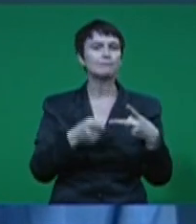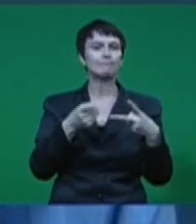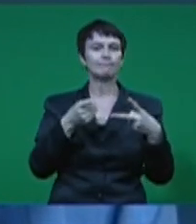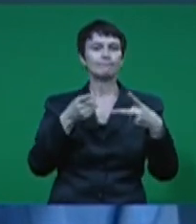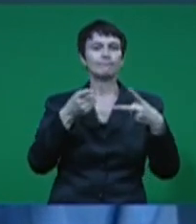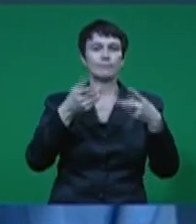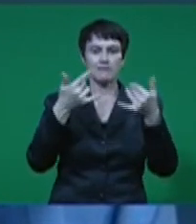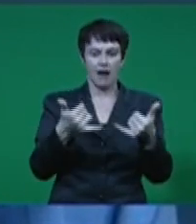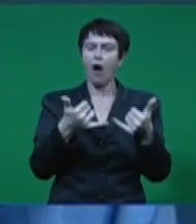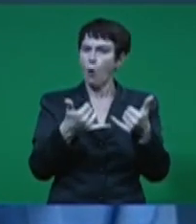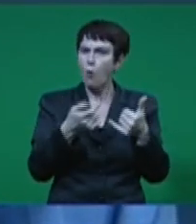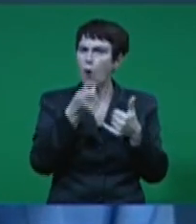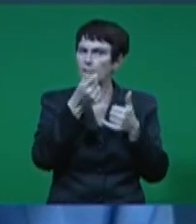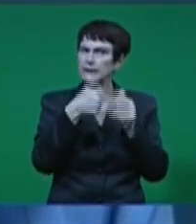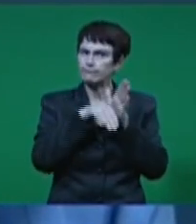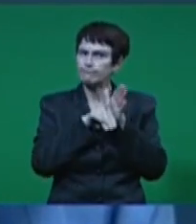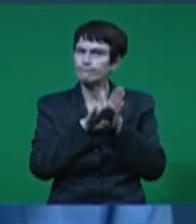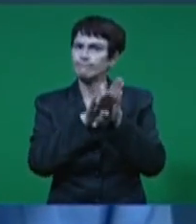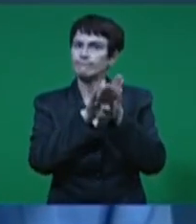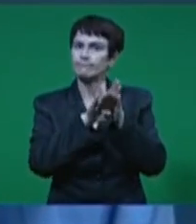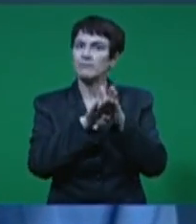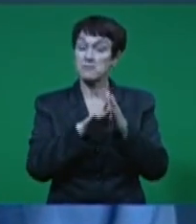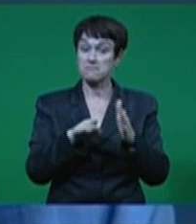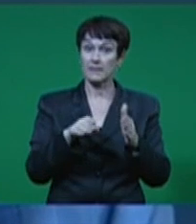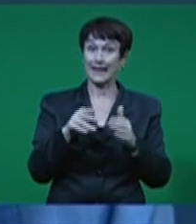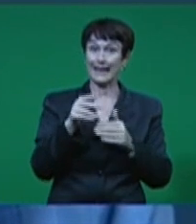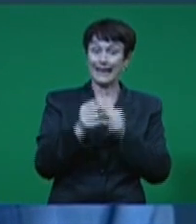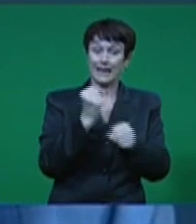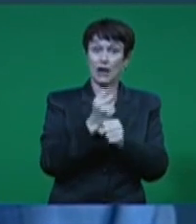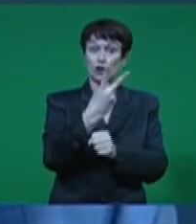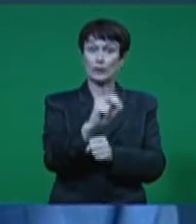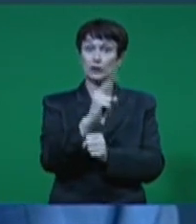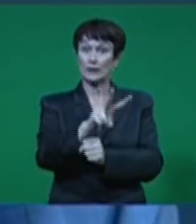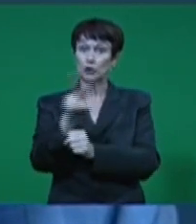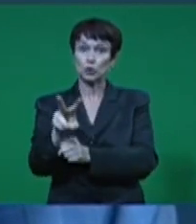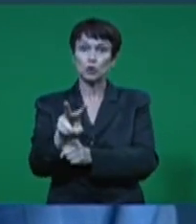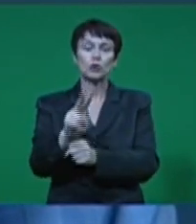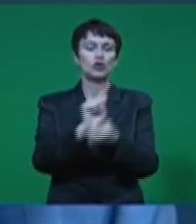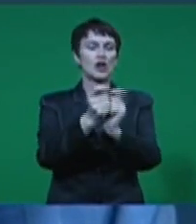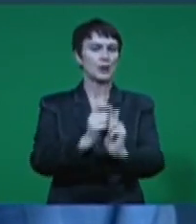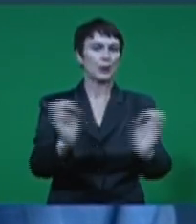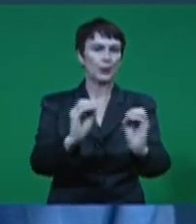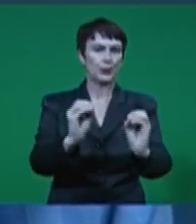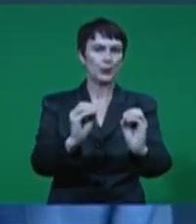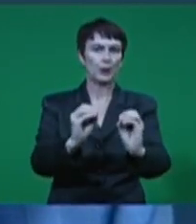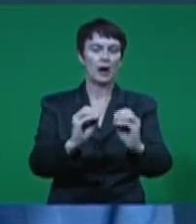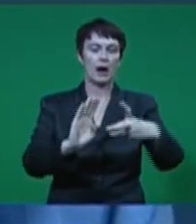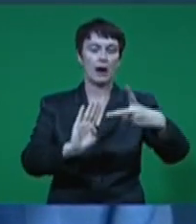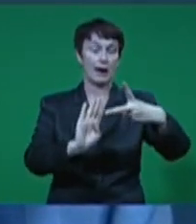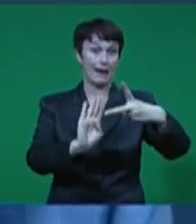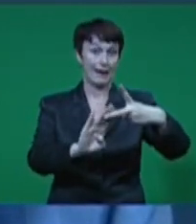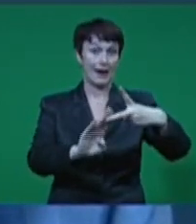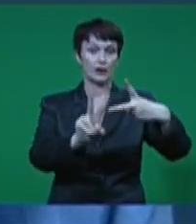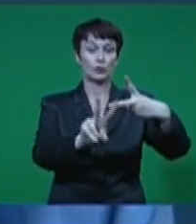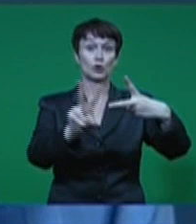lower at 4.2% and is unchanged for 2022 and 2023 at 4.4%